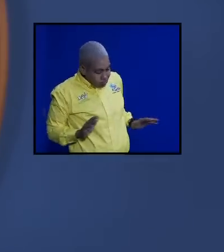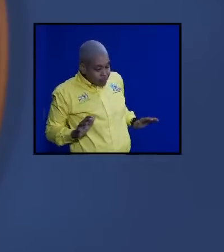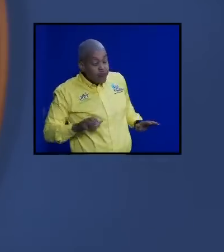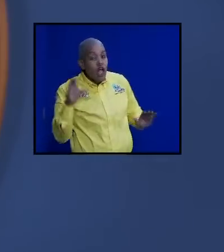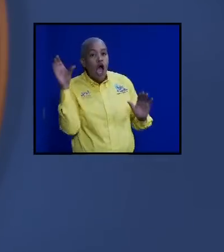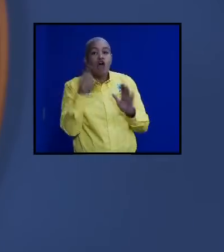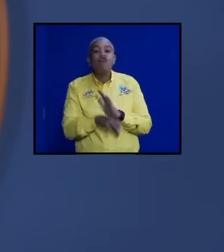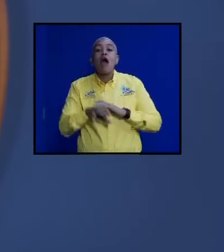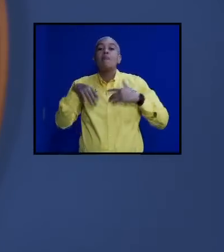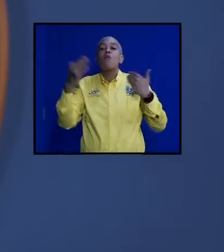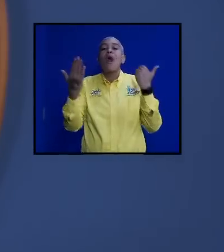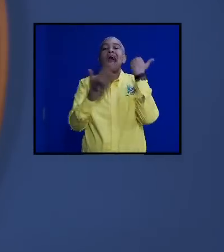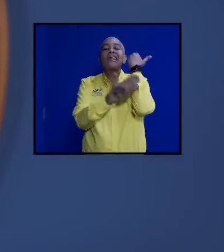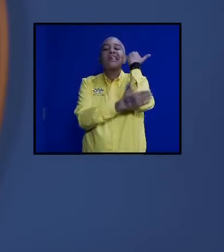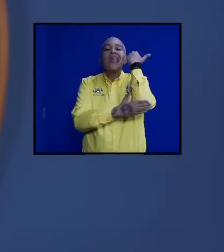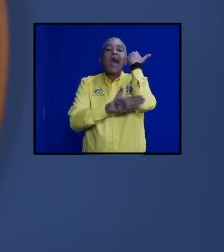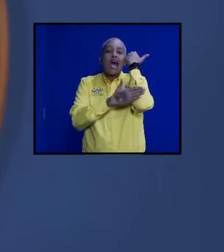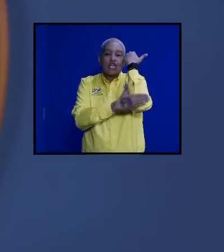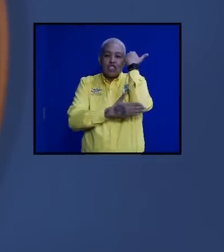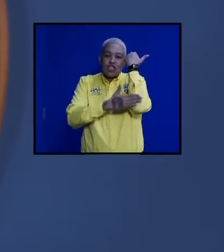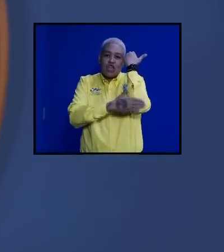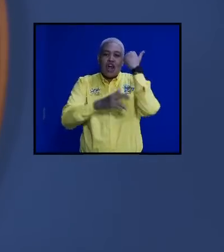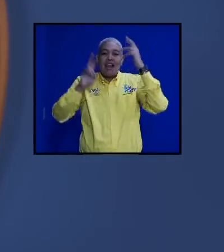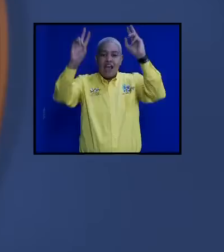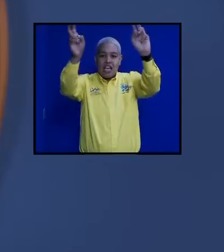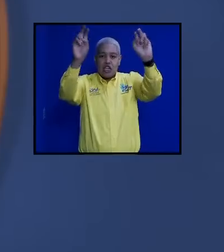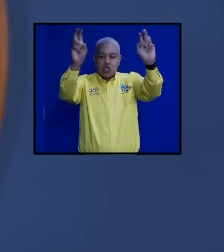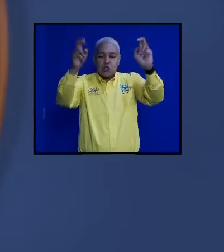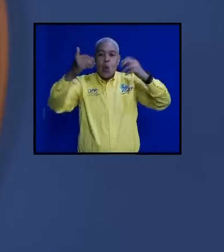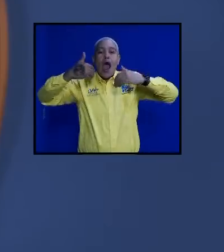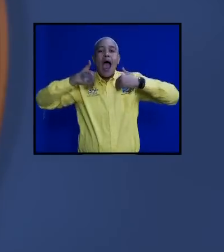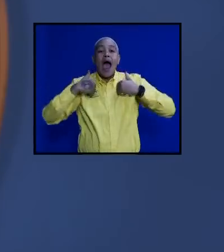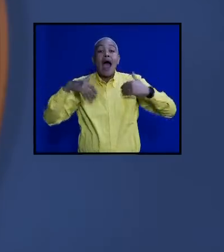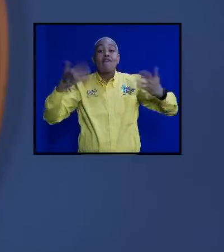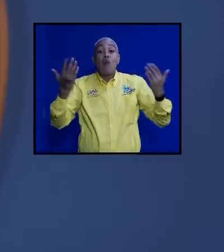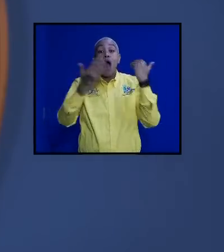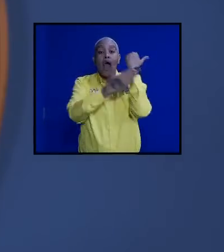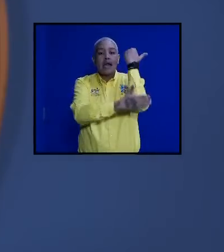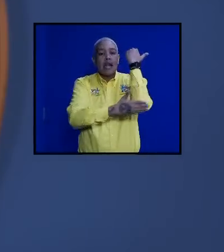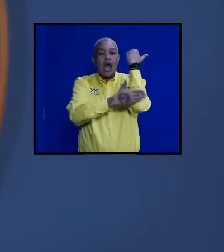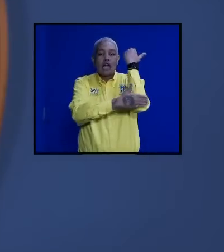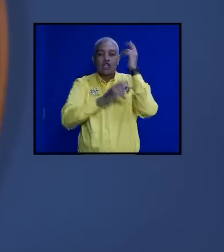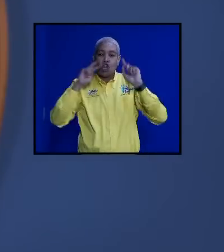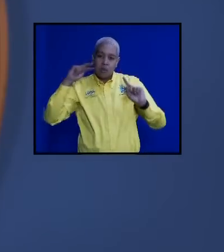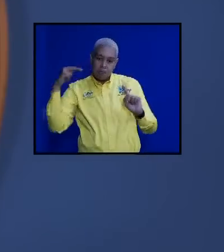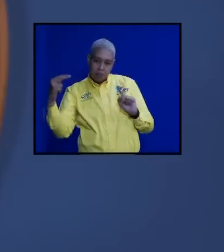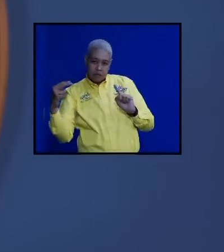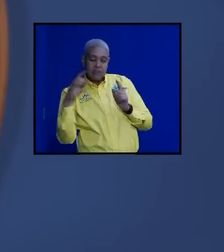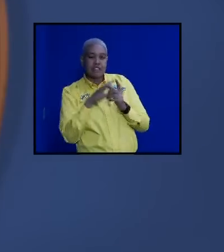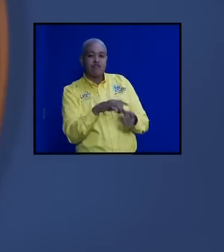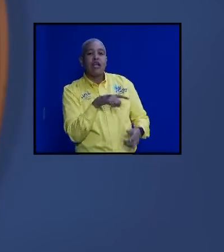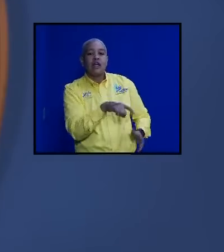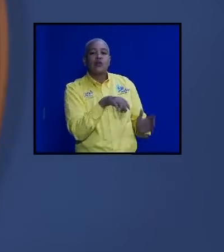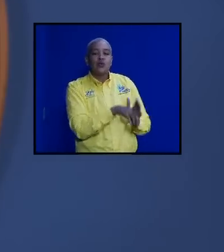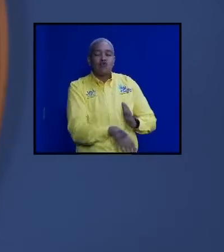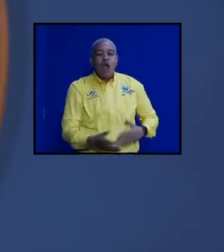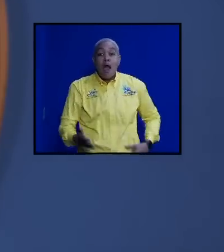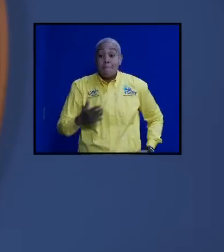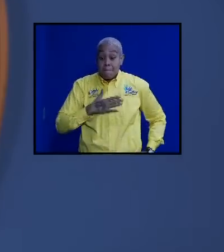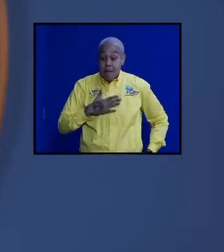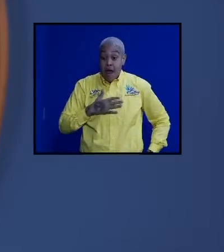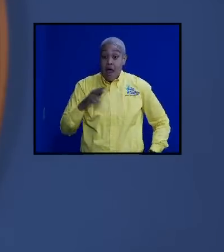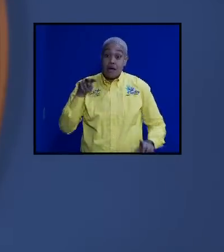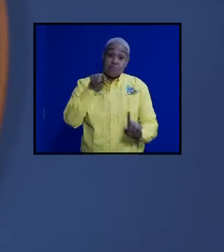as a national issue and have a national position on it. My